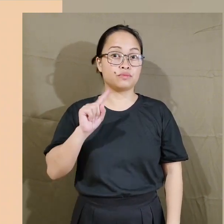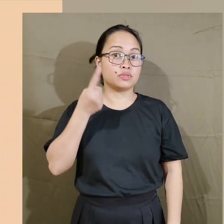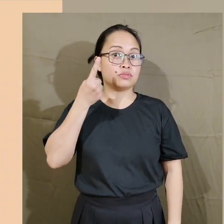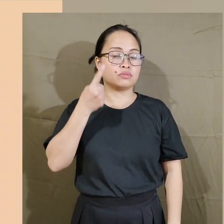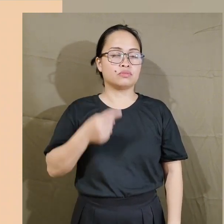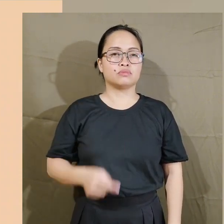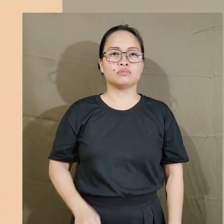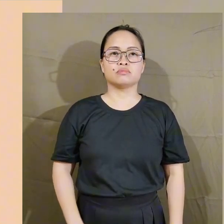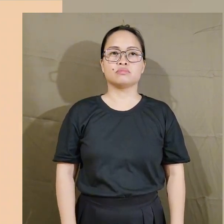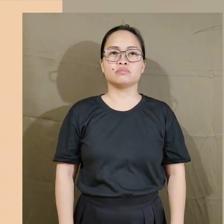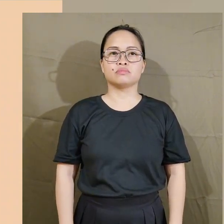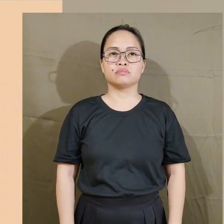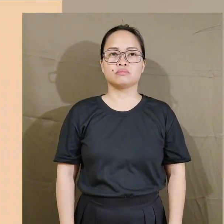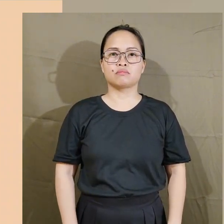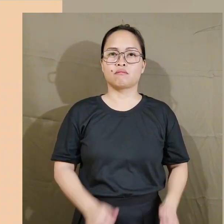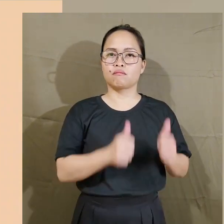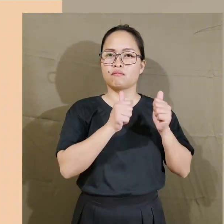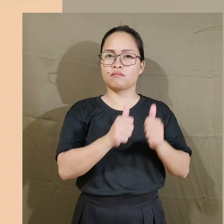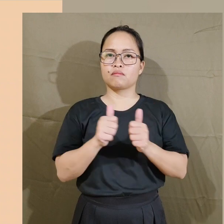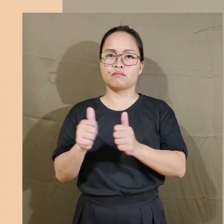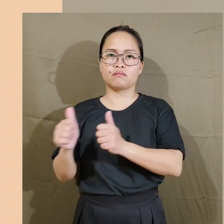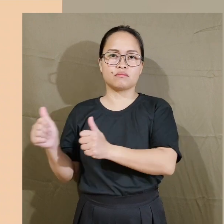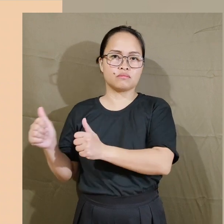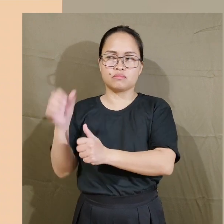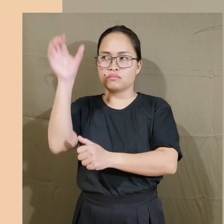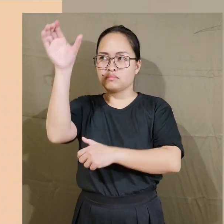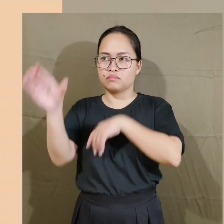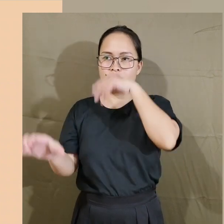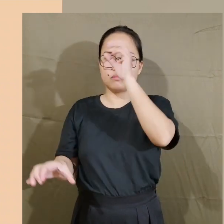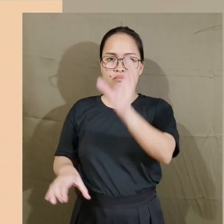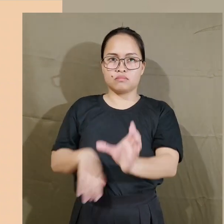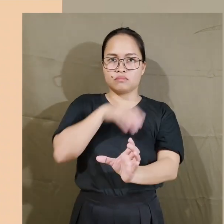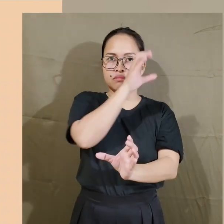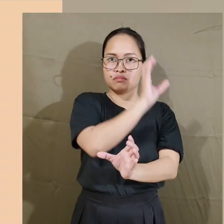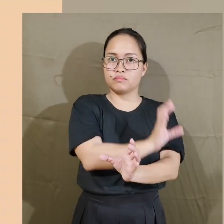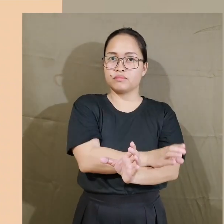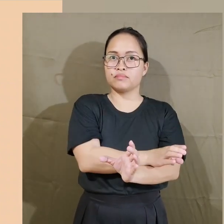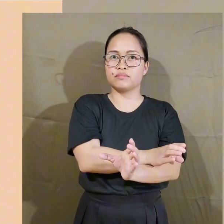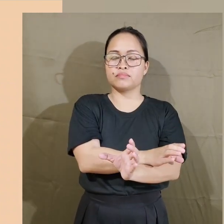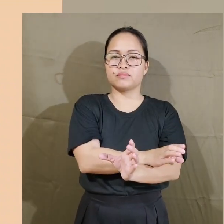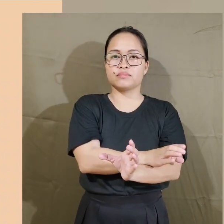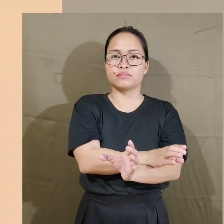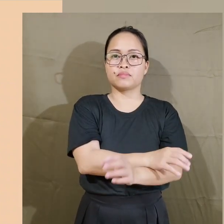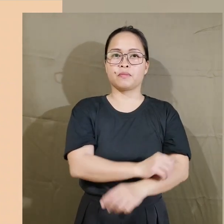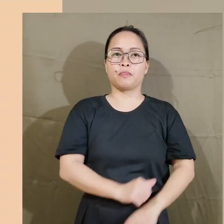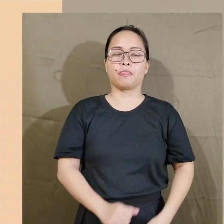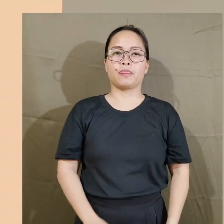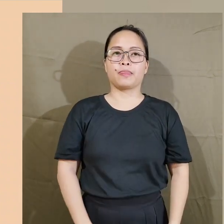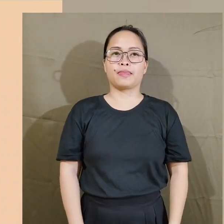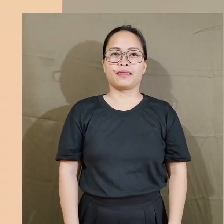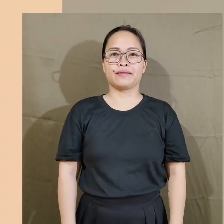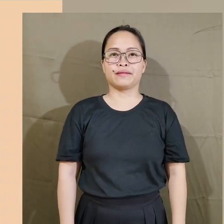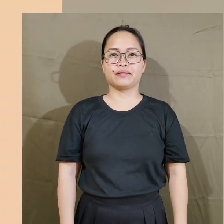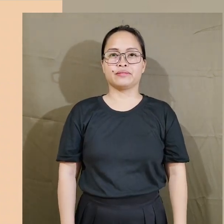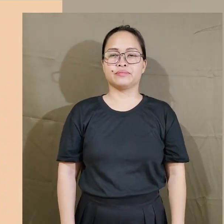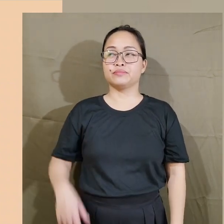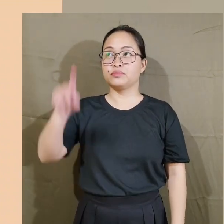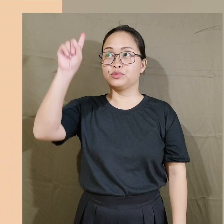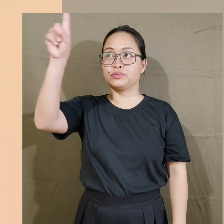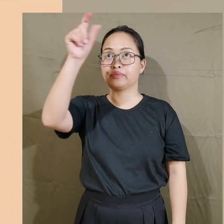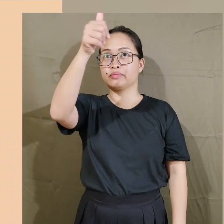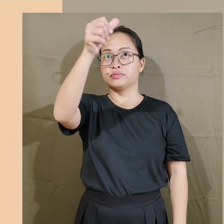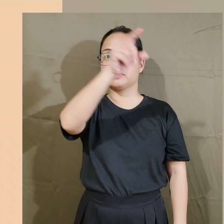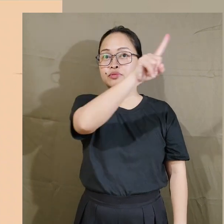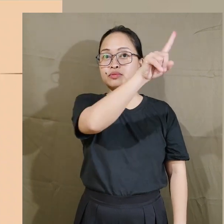So step 1. Align the numbers vertically, placing the digits in each